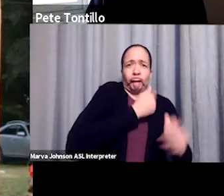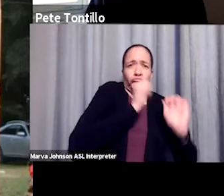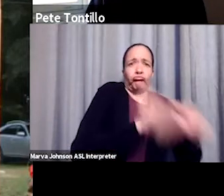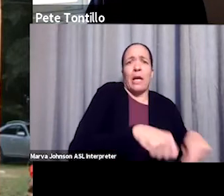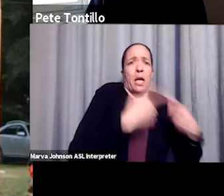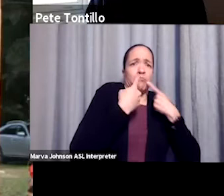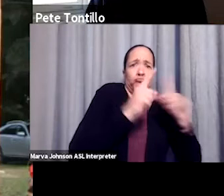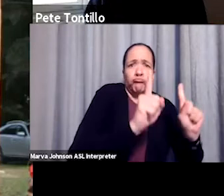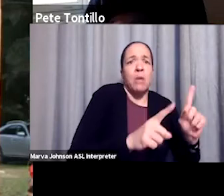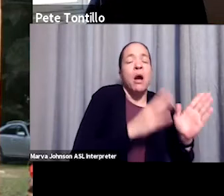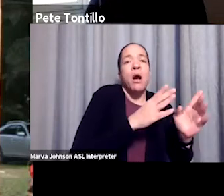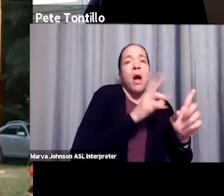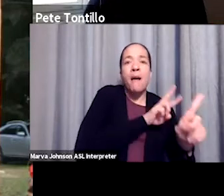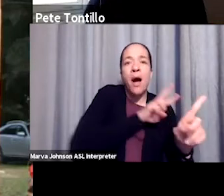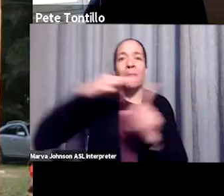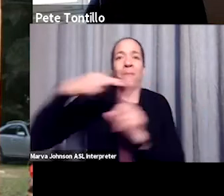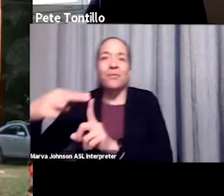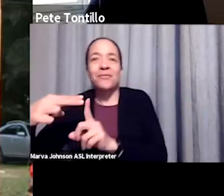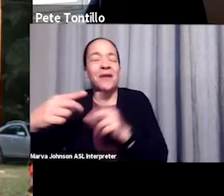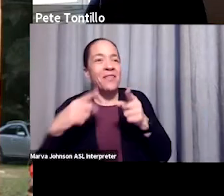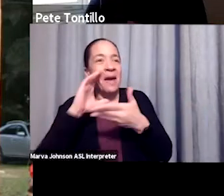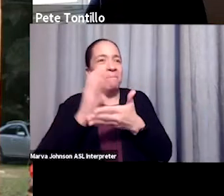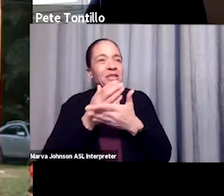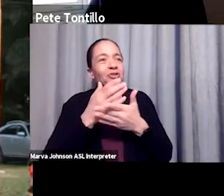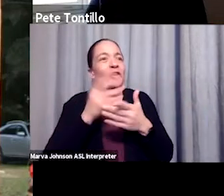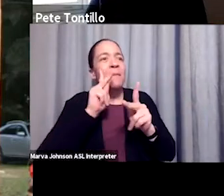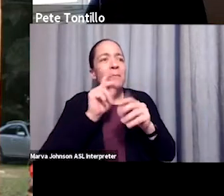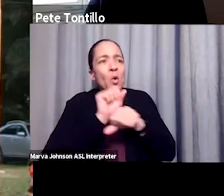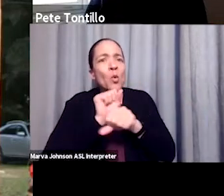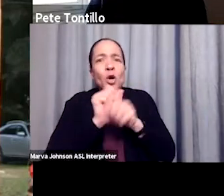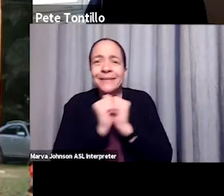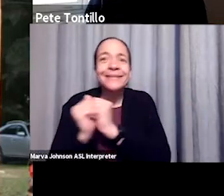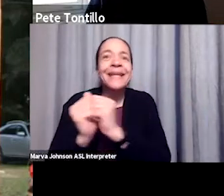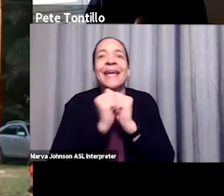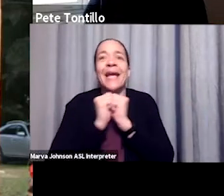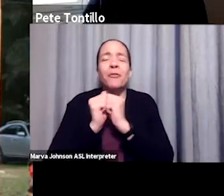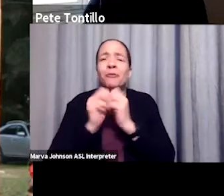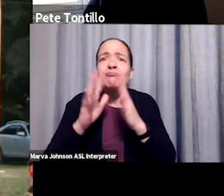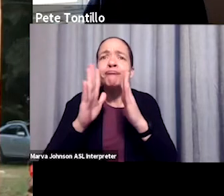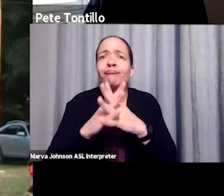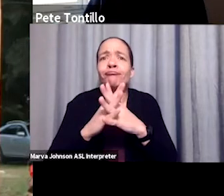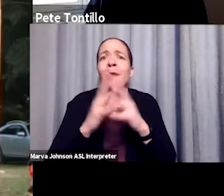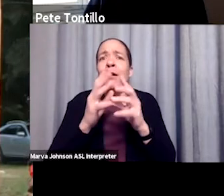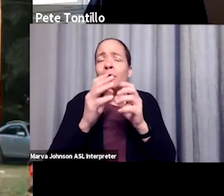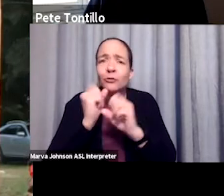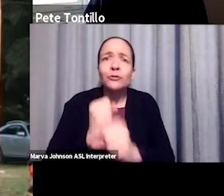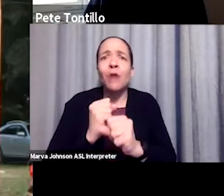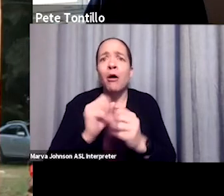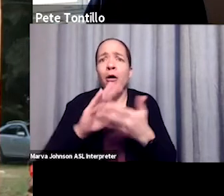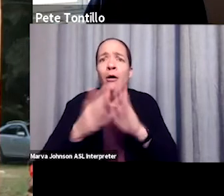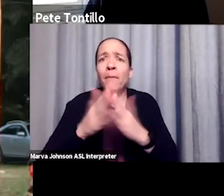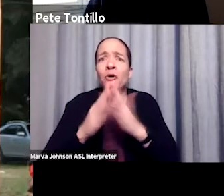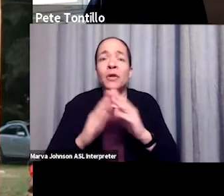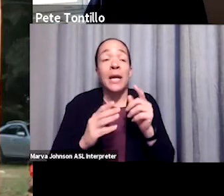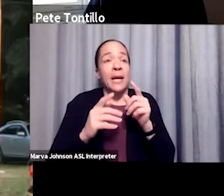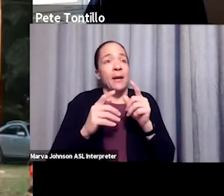different story. This is people joining forces to build strong communities, working together. And the story it tells about America, the lesson it has is